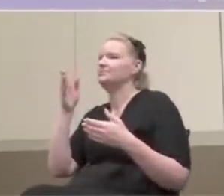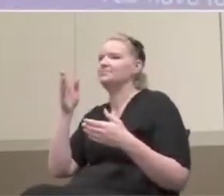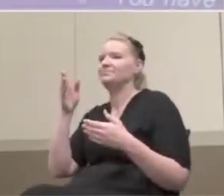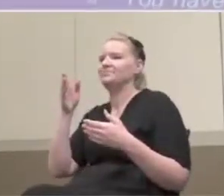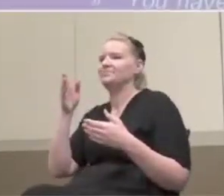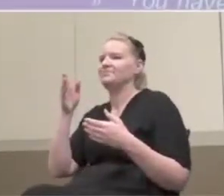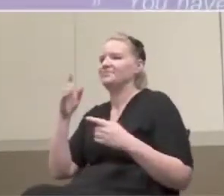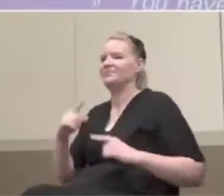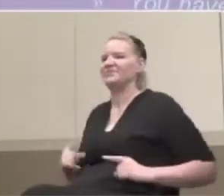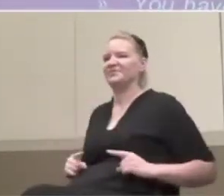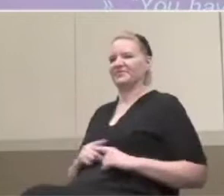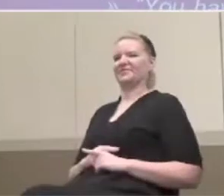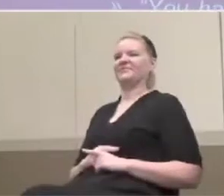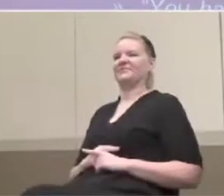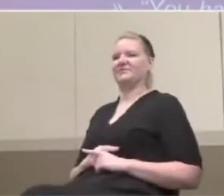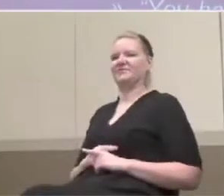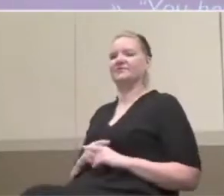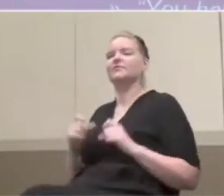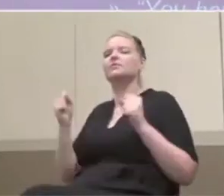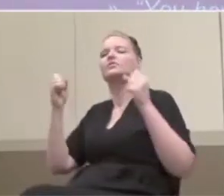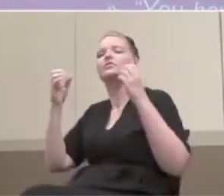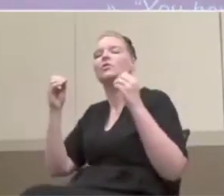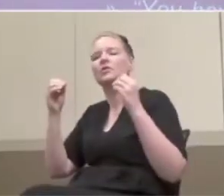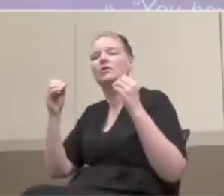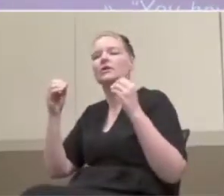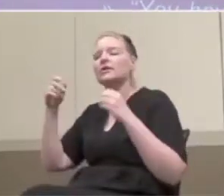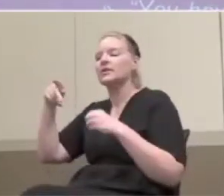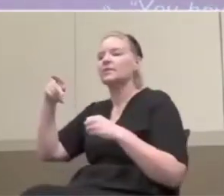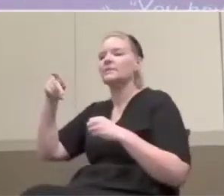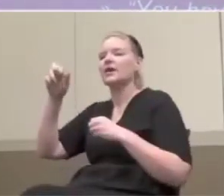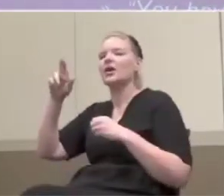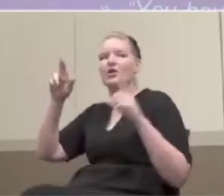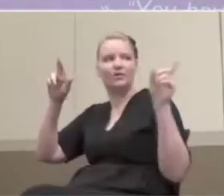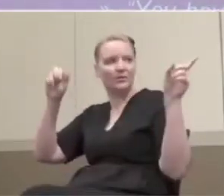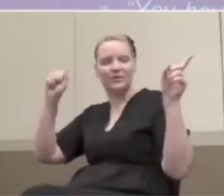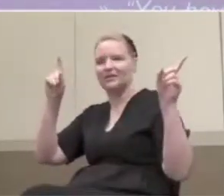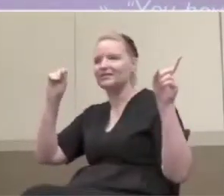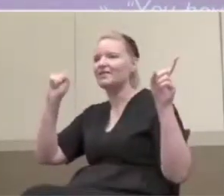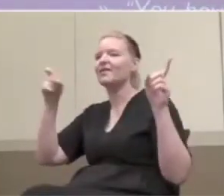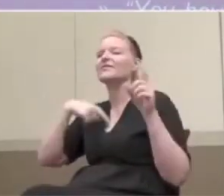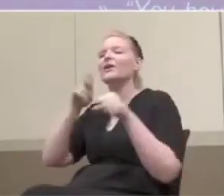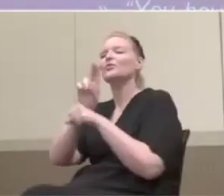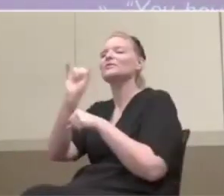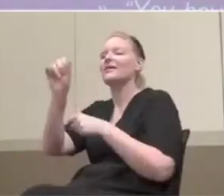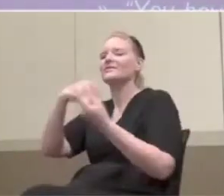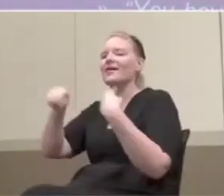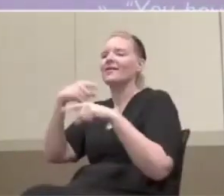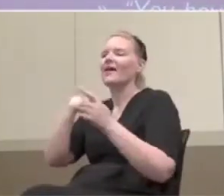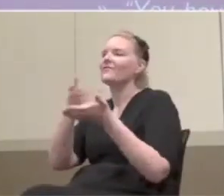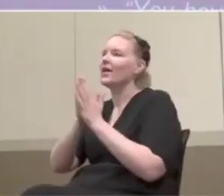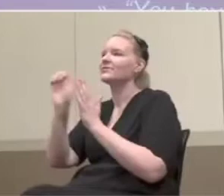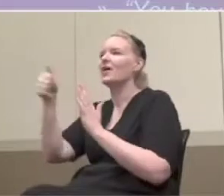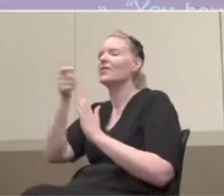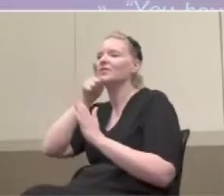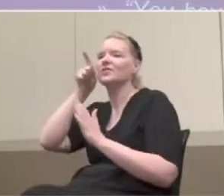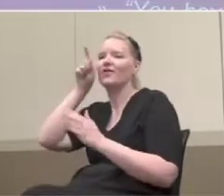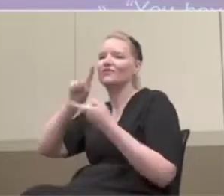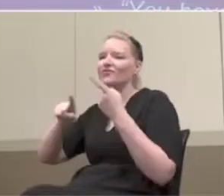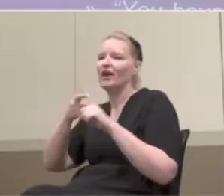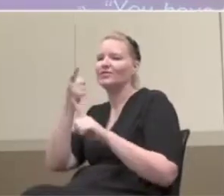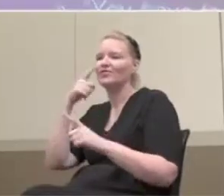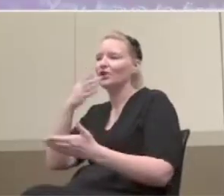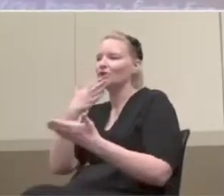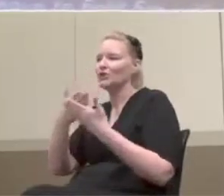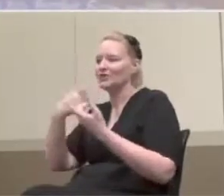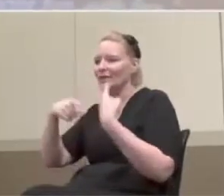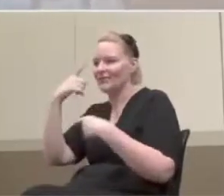counterintuitive. So a paradox, and we use a sign, I taught the interpreters, I asked several other deaf friends of mine for a good sign for it, and the best